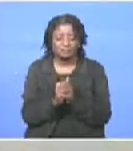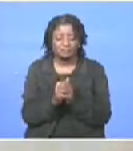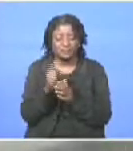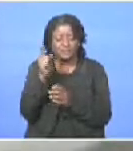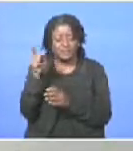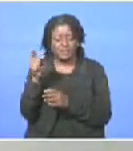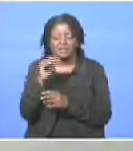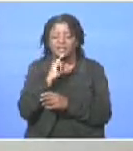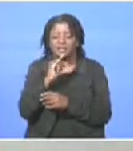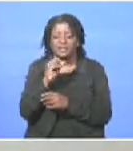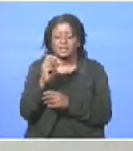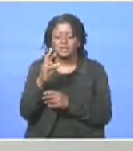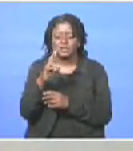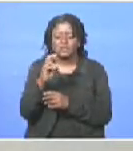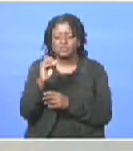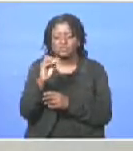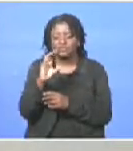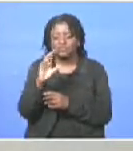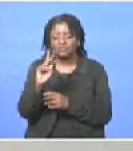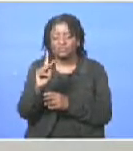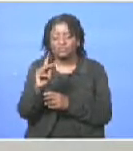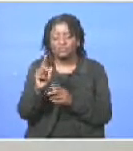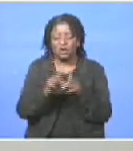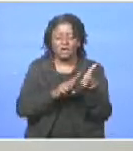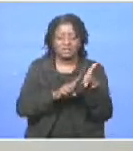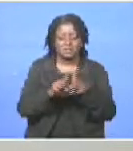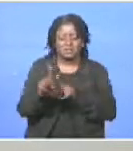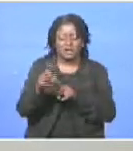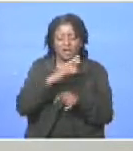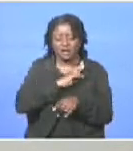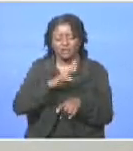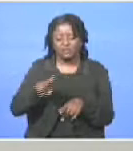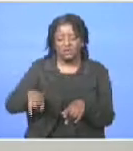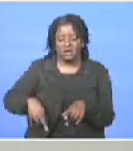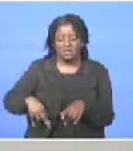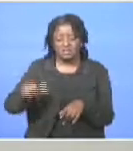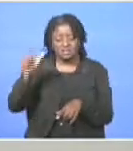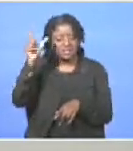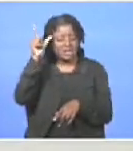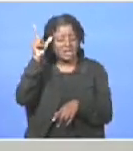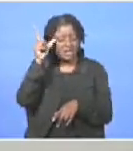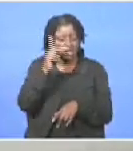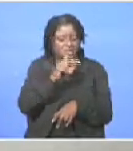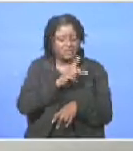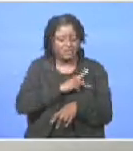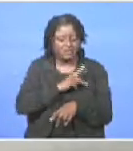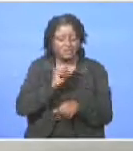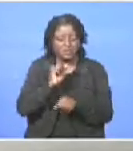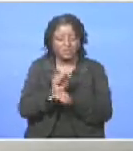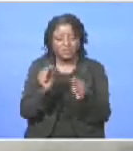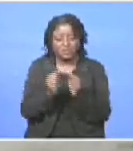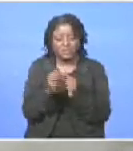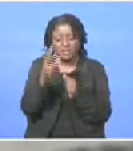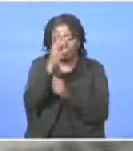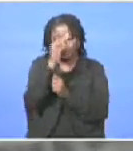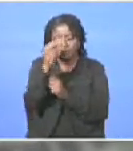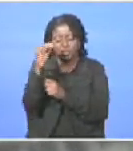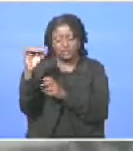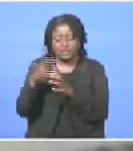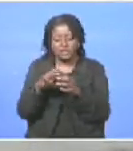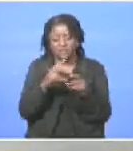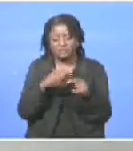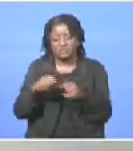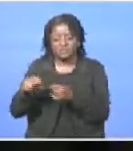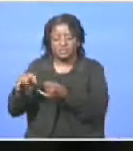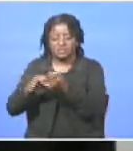Is rock star royalty Lenny Kravitz, and he's partnered with the Ministry of Tourism for its new campaign, Fly Away. Kravitz,